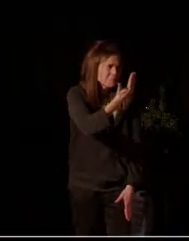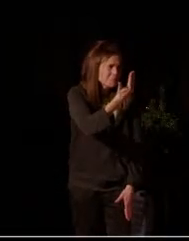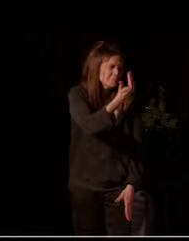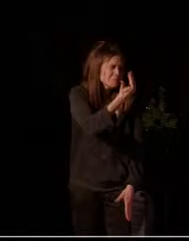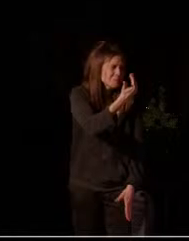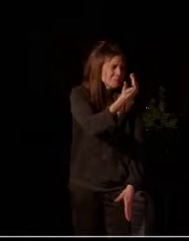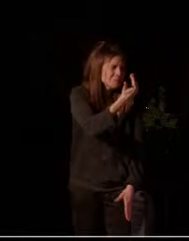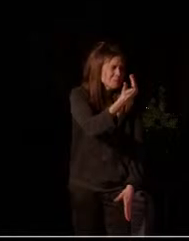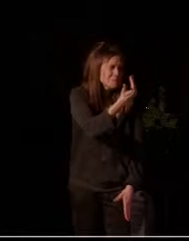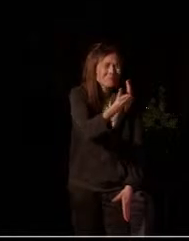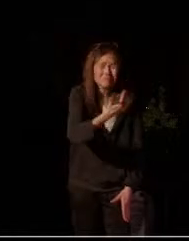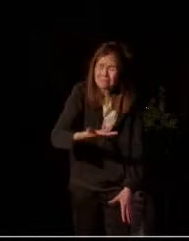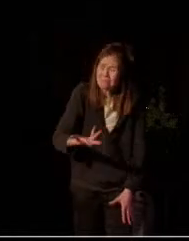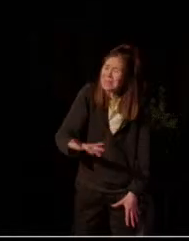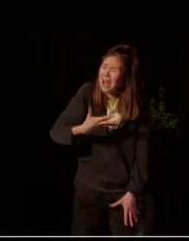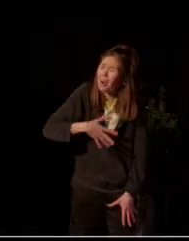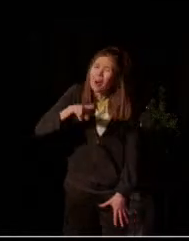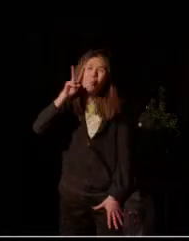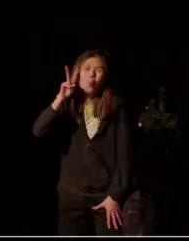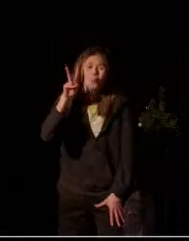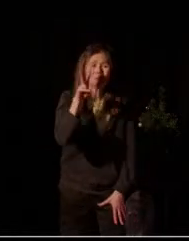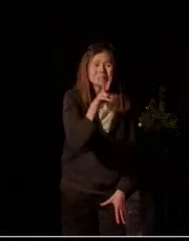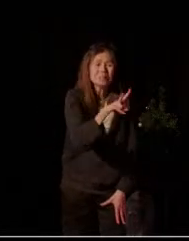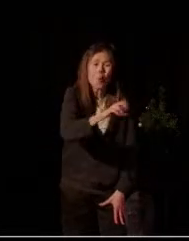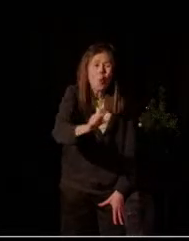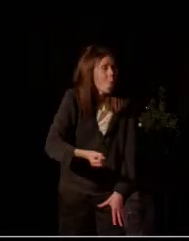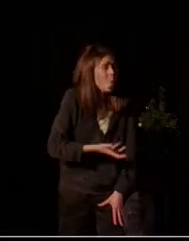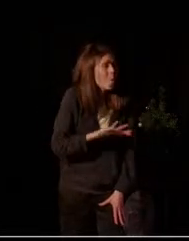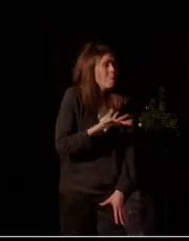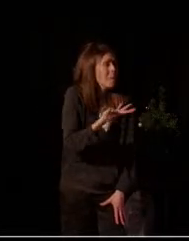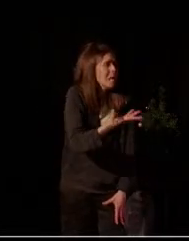Lead me to the body of my wife.